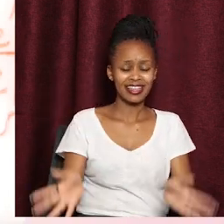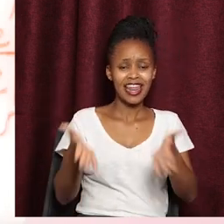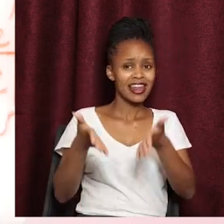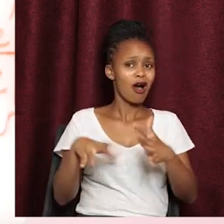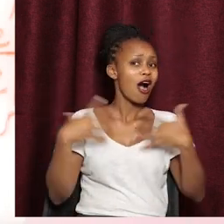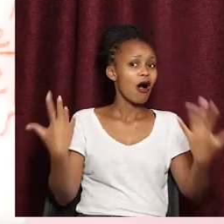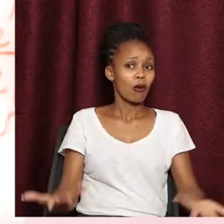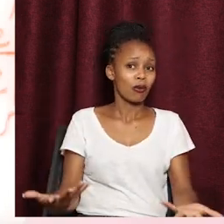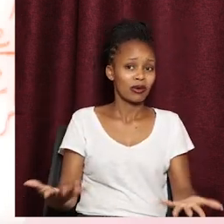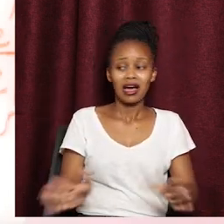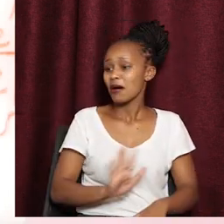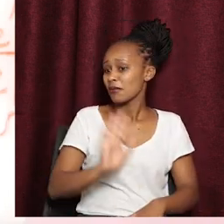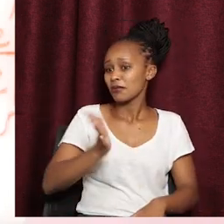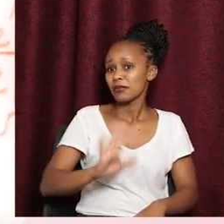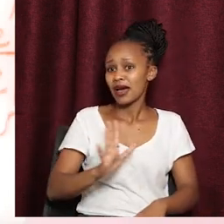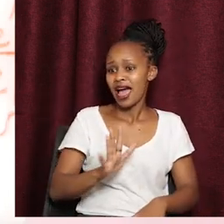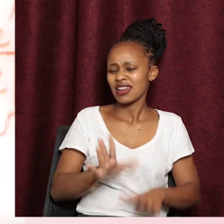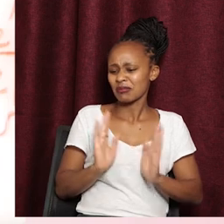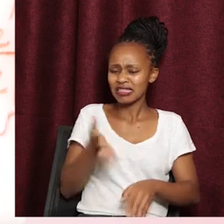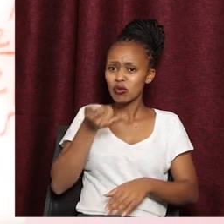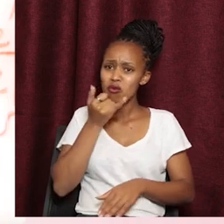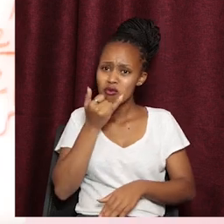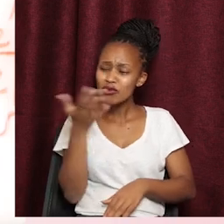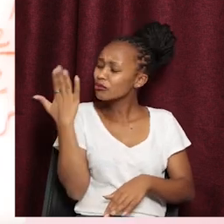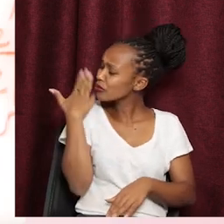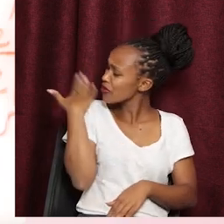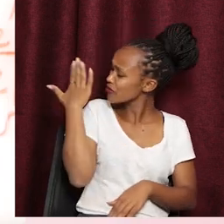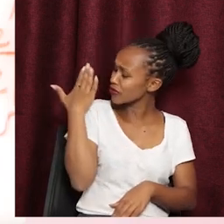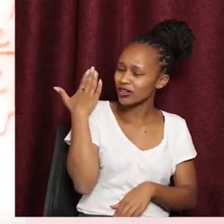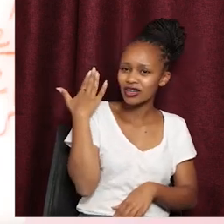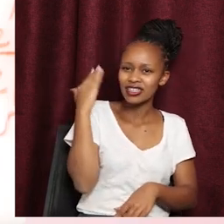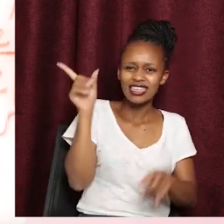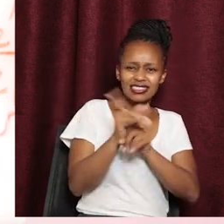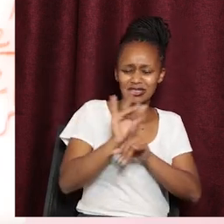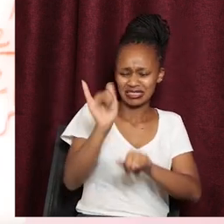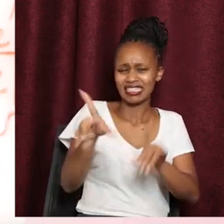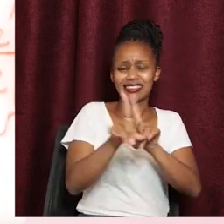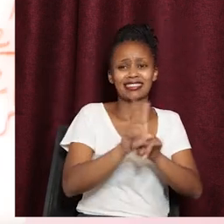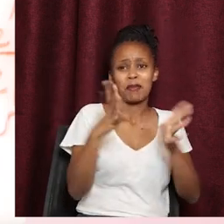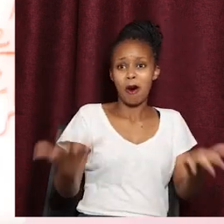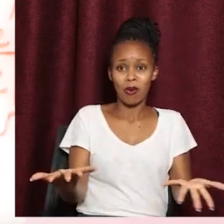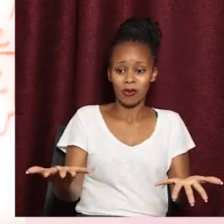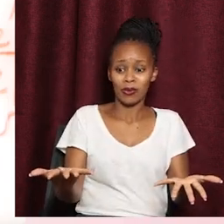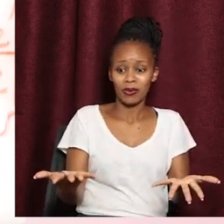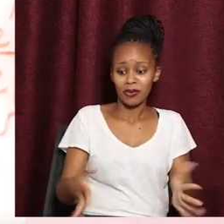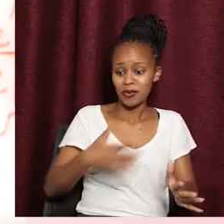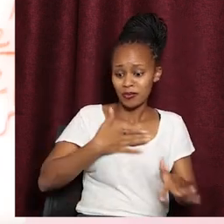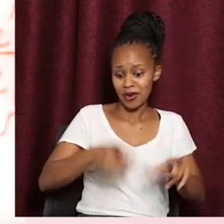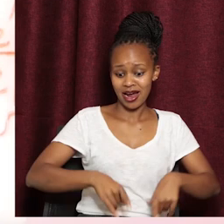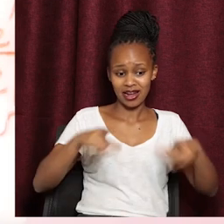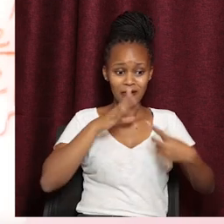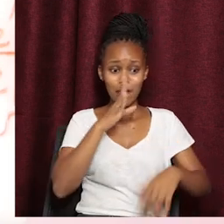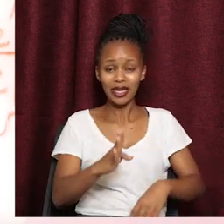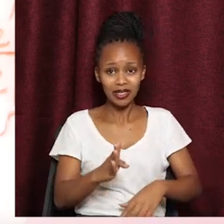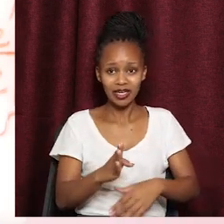Kuna mtu alinikosea those days, nimeshikiria pale. My life has been a roller